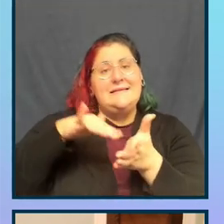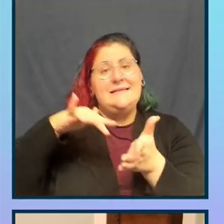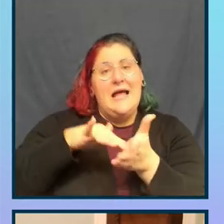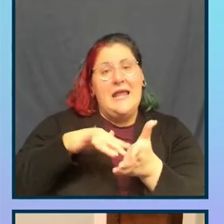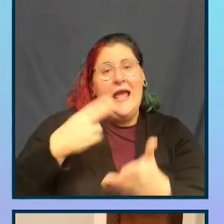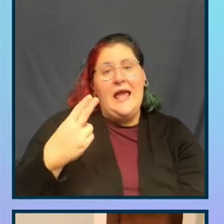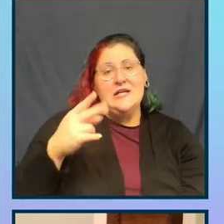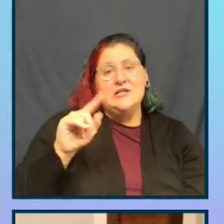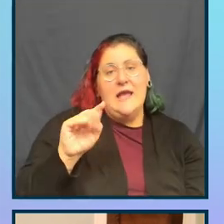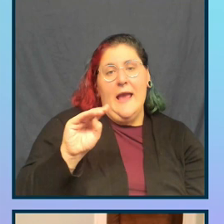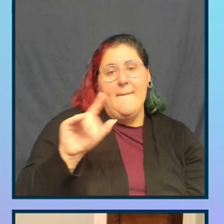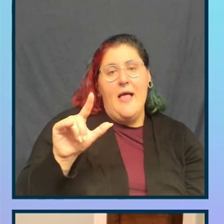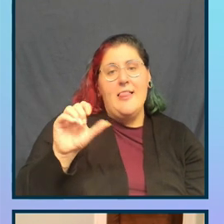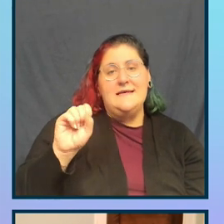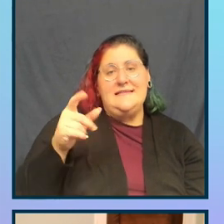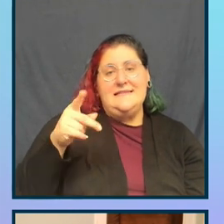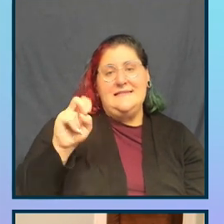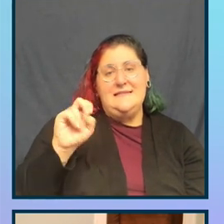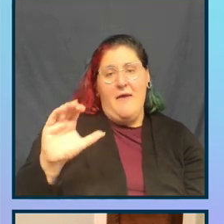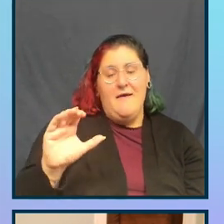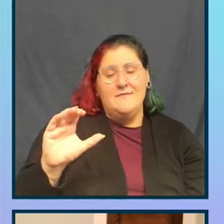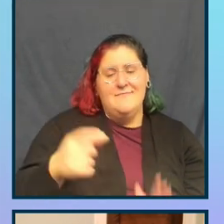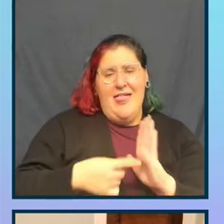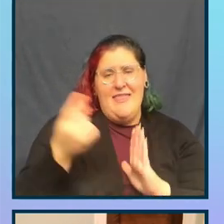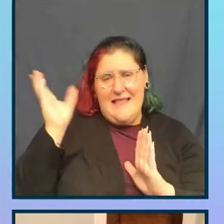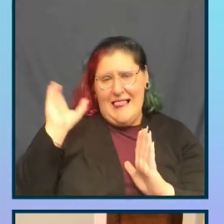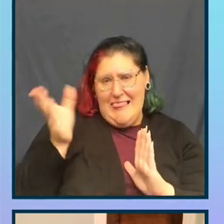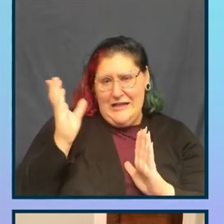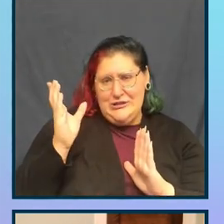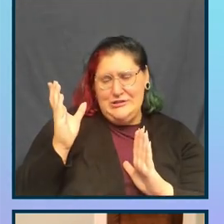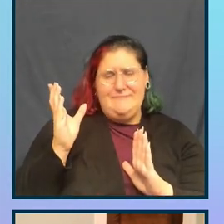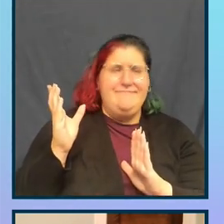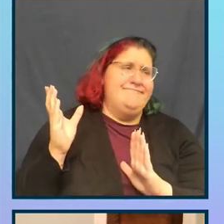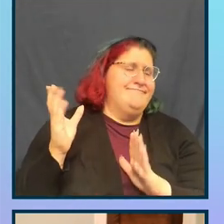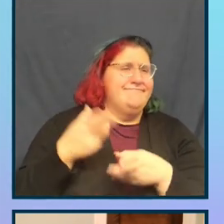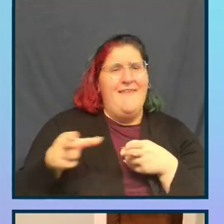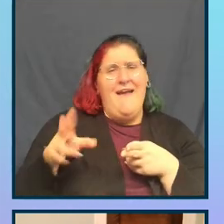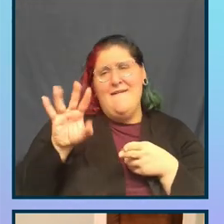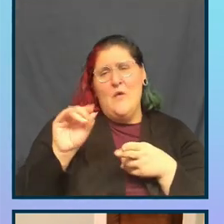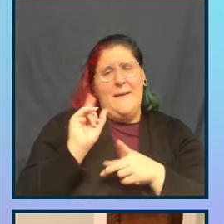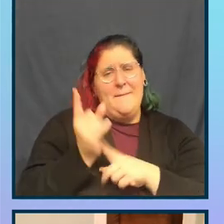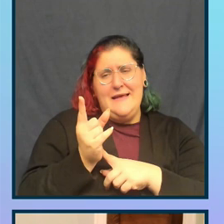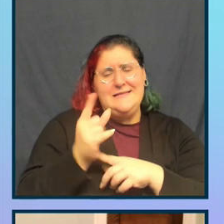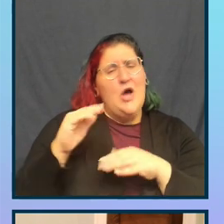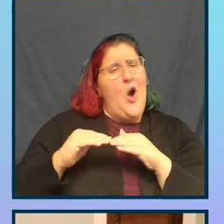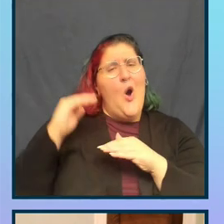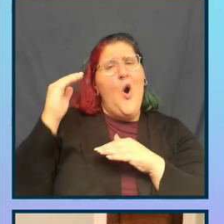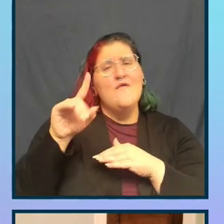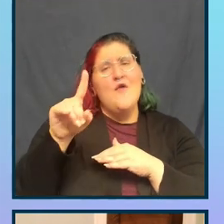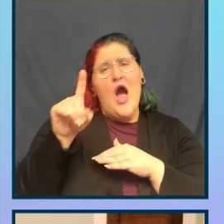the surface of a lot of HTML elements. There are over 100 elements, as I said, and they all provide different meaning and